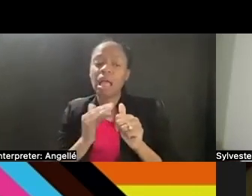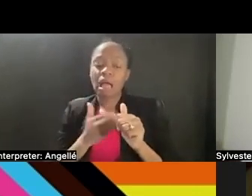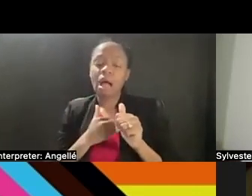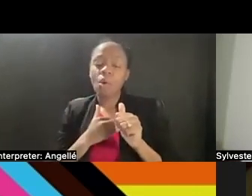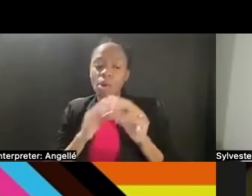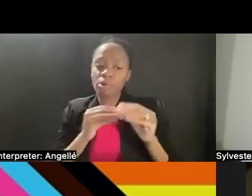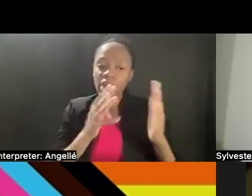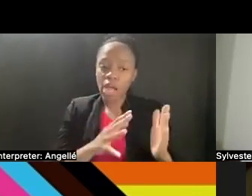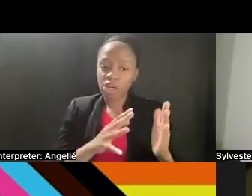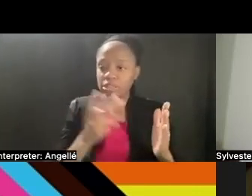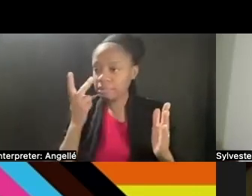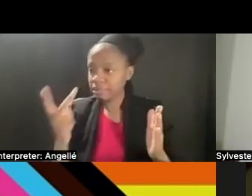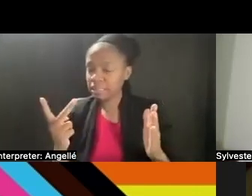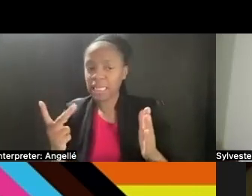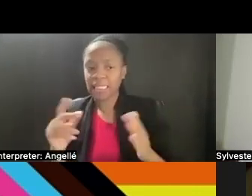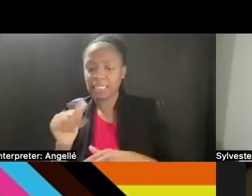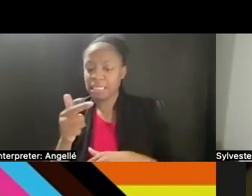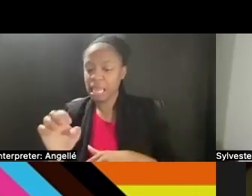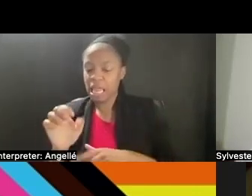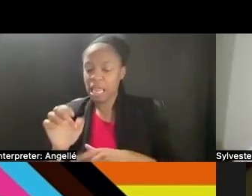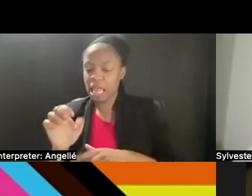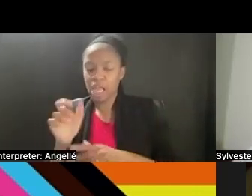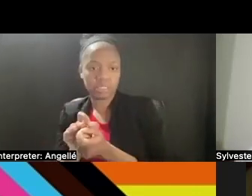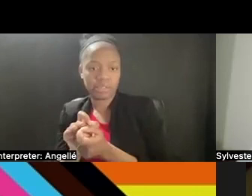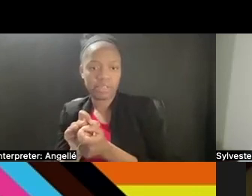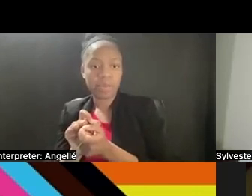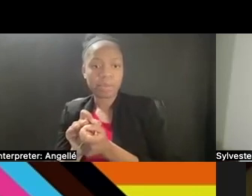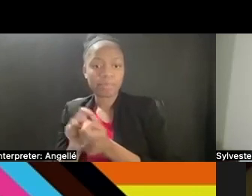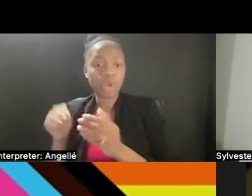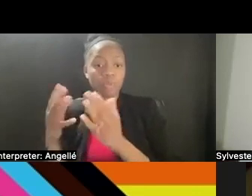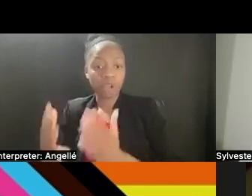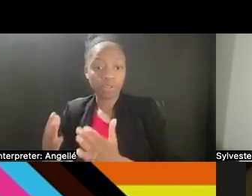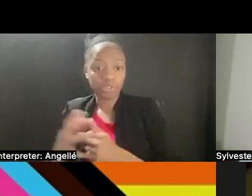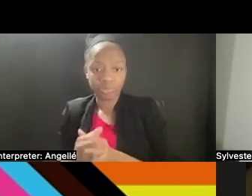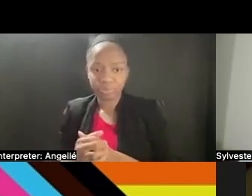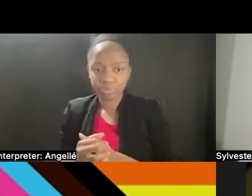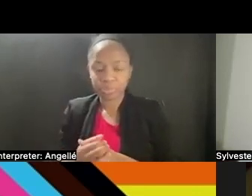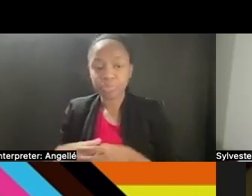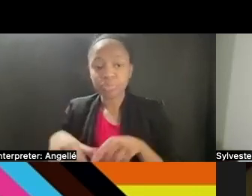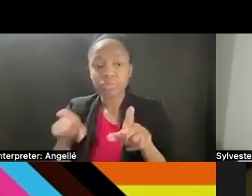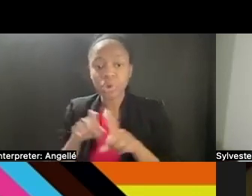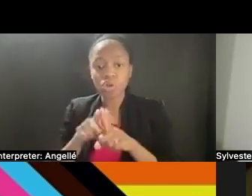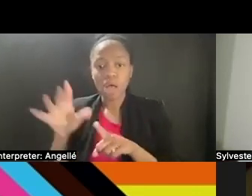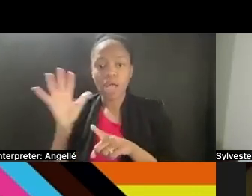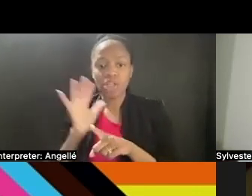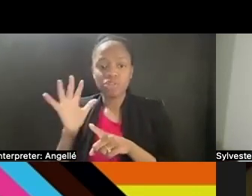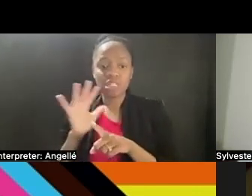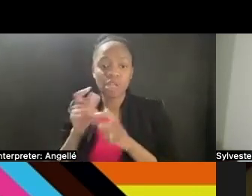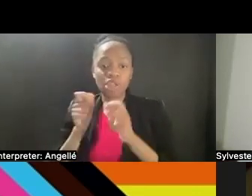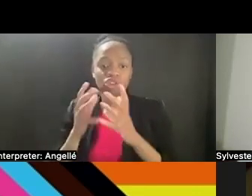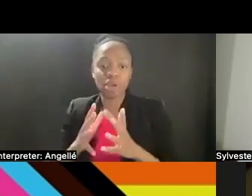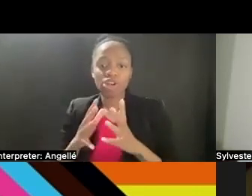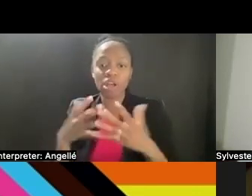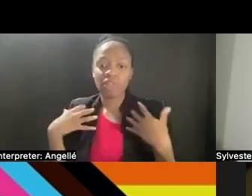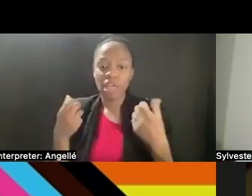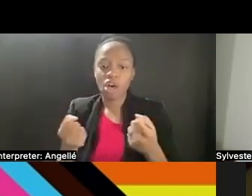specific um, um, providers. Also, I used to be the director of health at the Urban League of Hampton